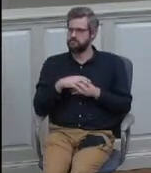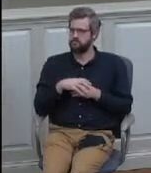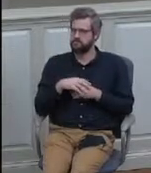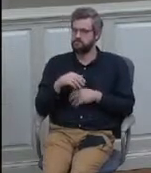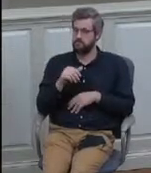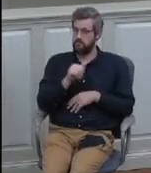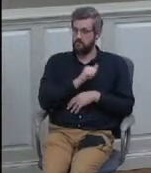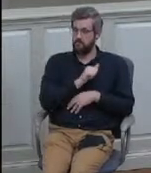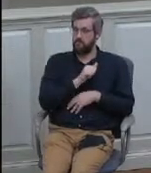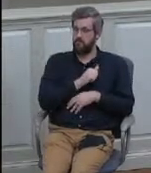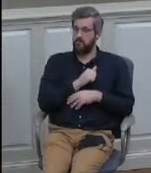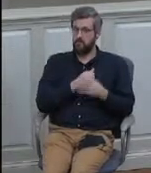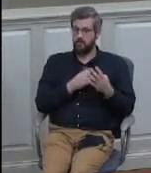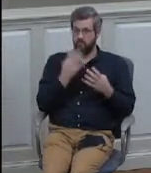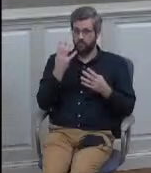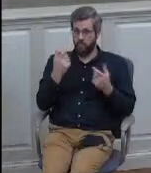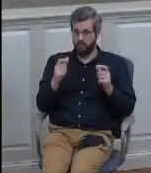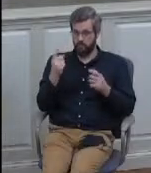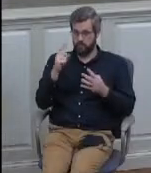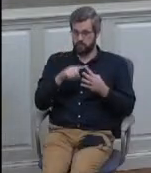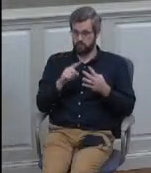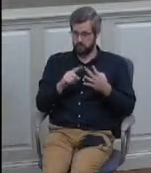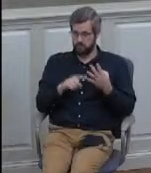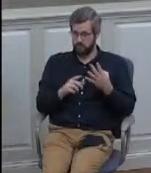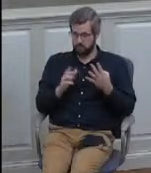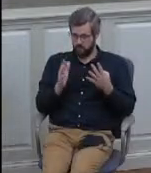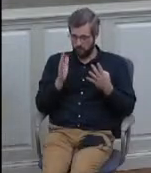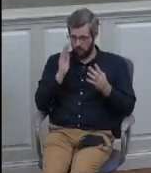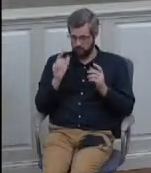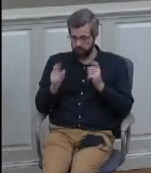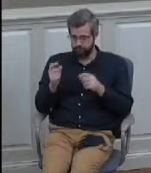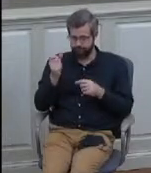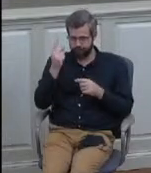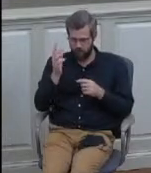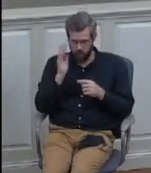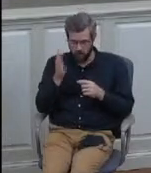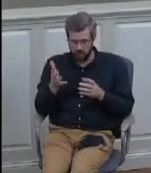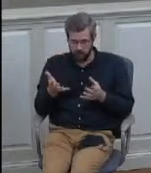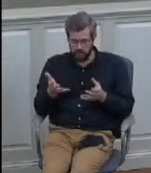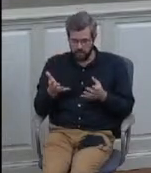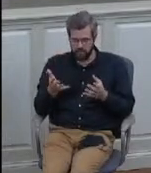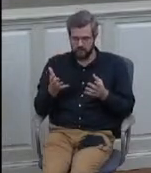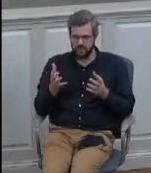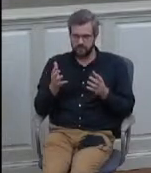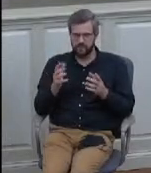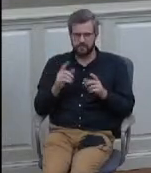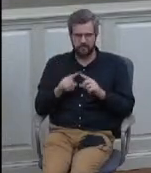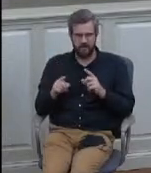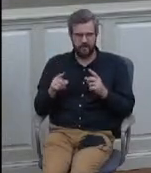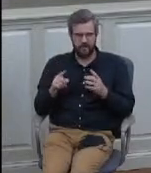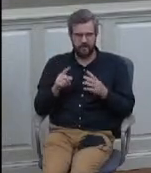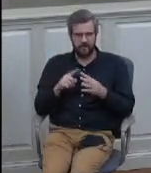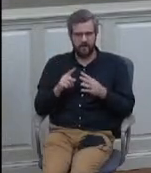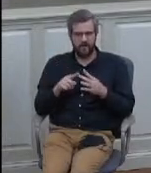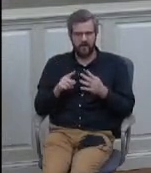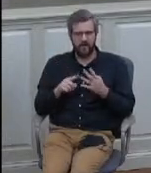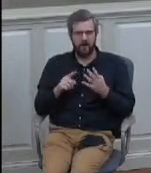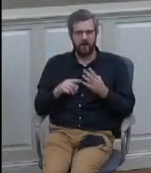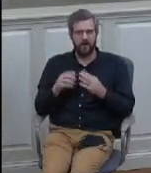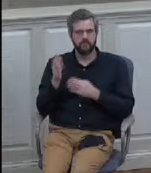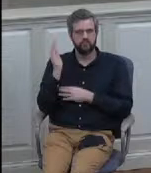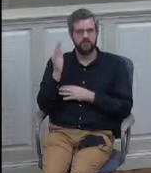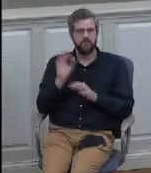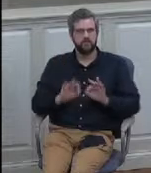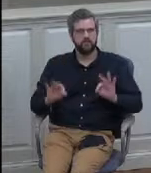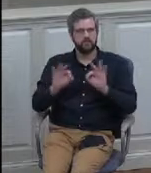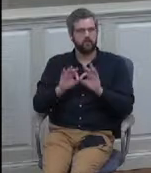Yeah, the four big ones are a given, but the presentation is important to me because